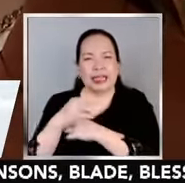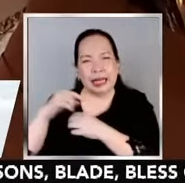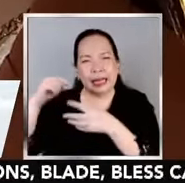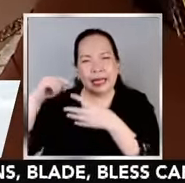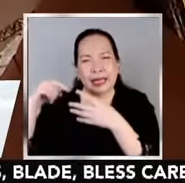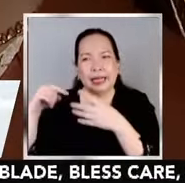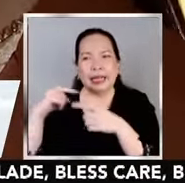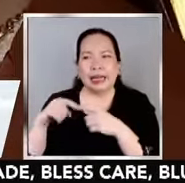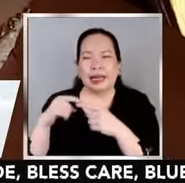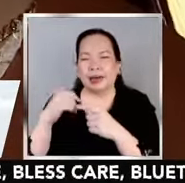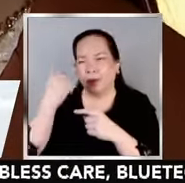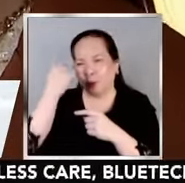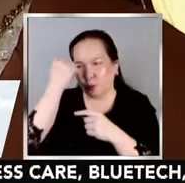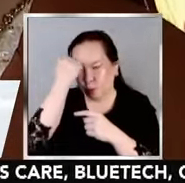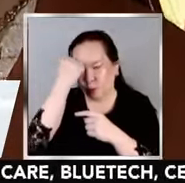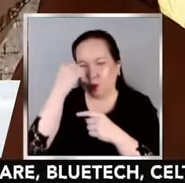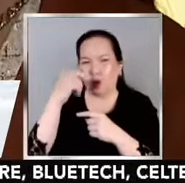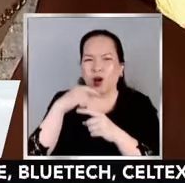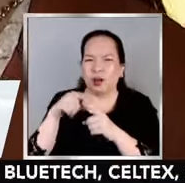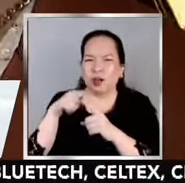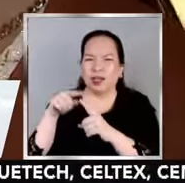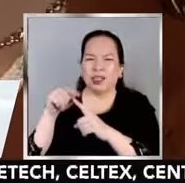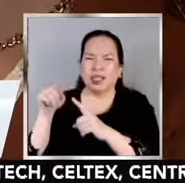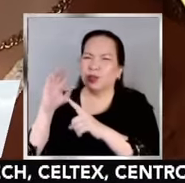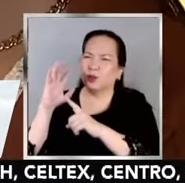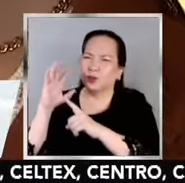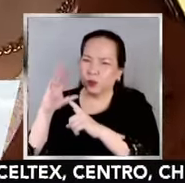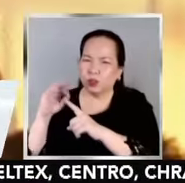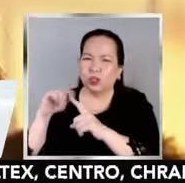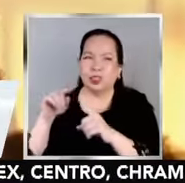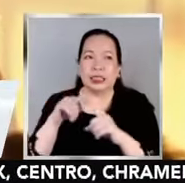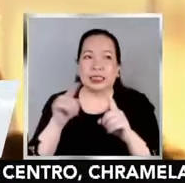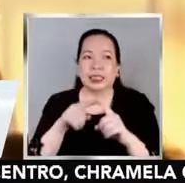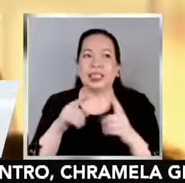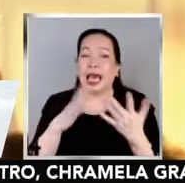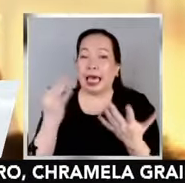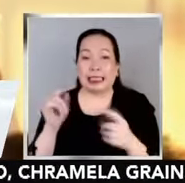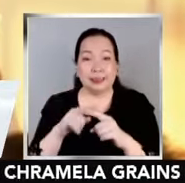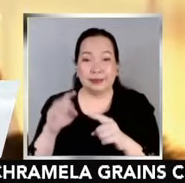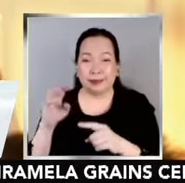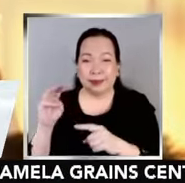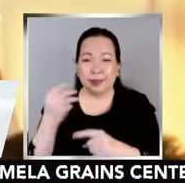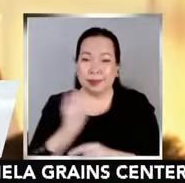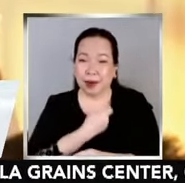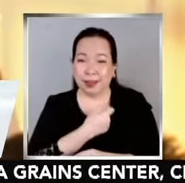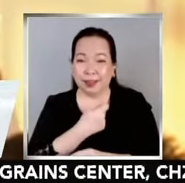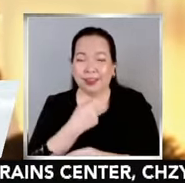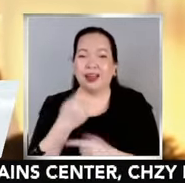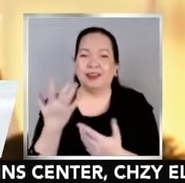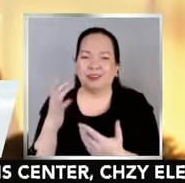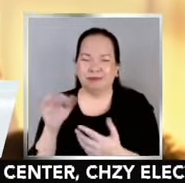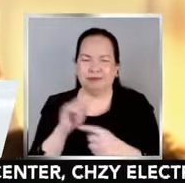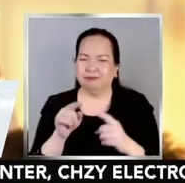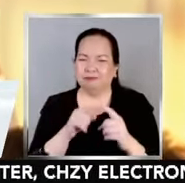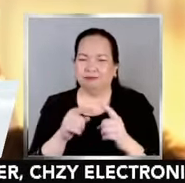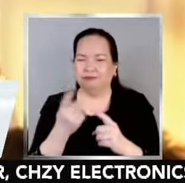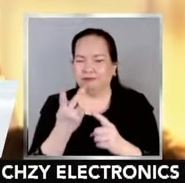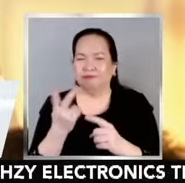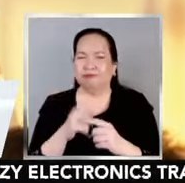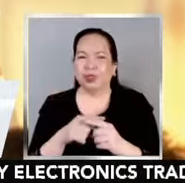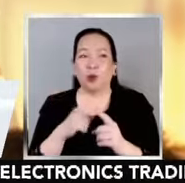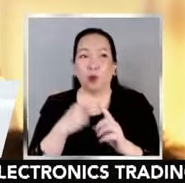Po, and definitely different from Fidel and Clyde. I think the goal of this film is really to make